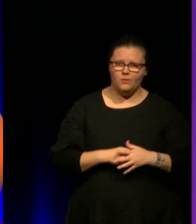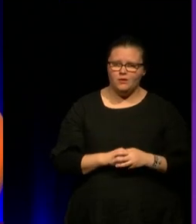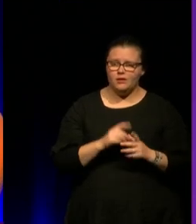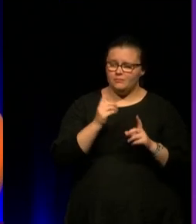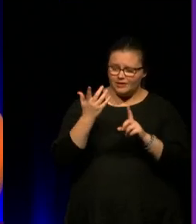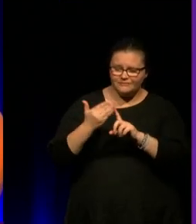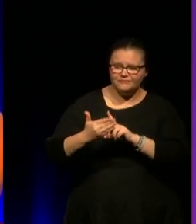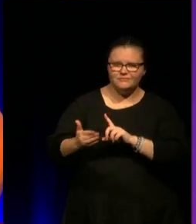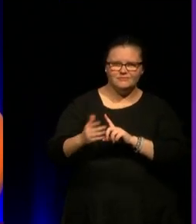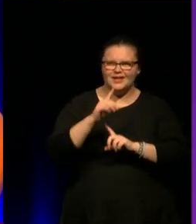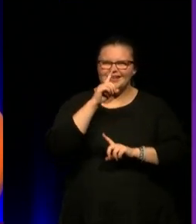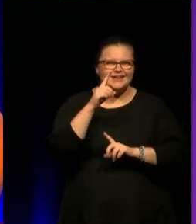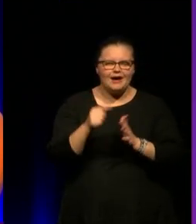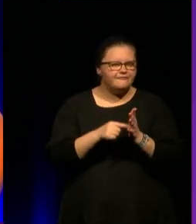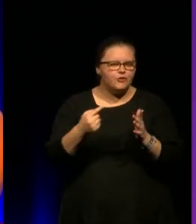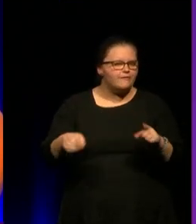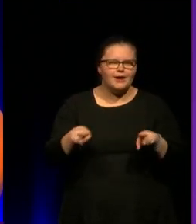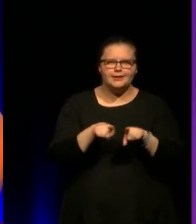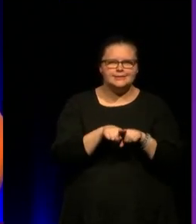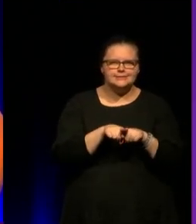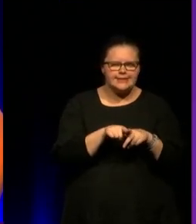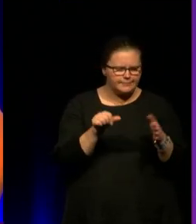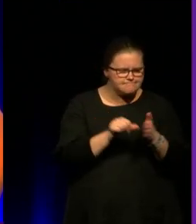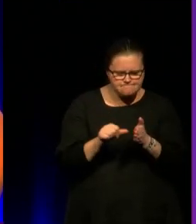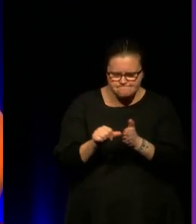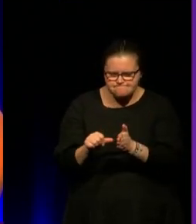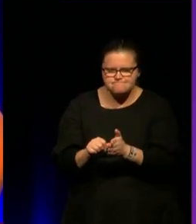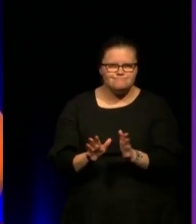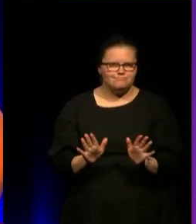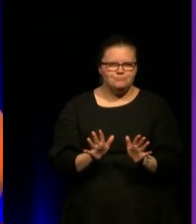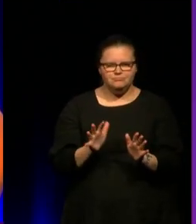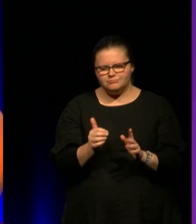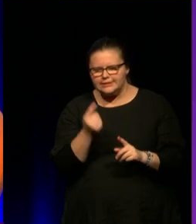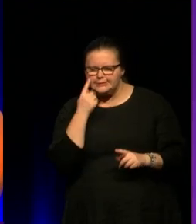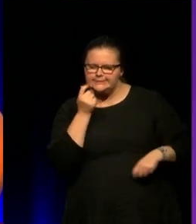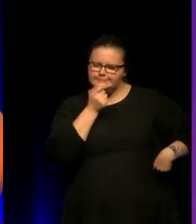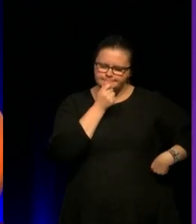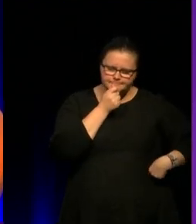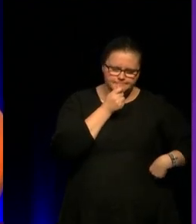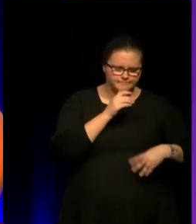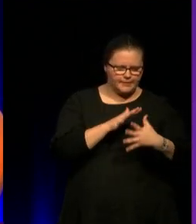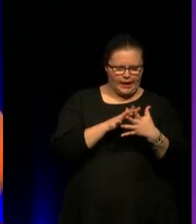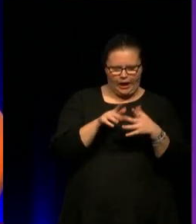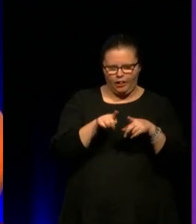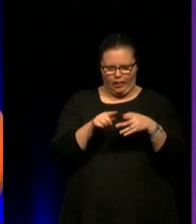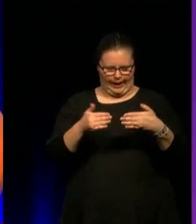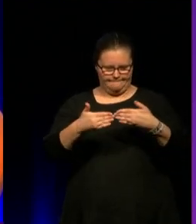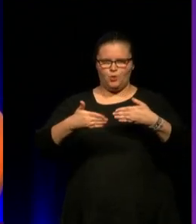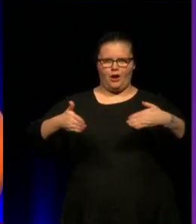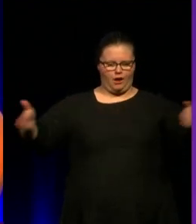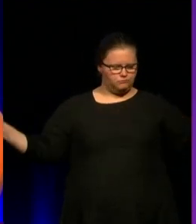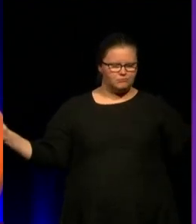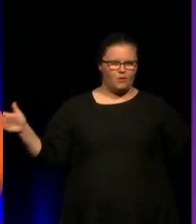Going forward, we can't do this forever. We need to map out a pathway that says, you know, we need to open the borders to an